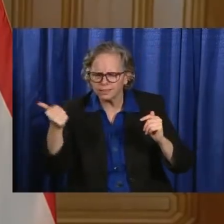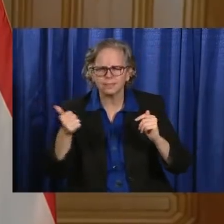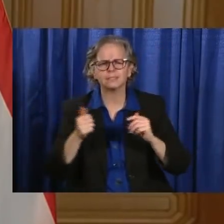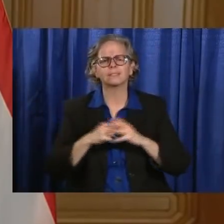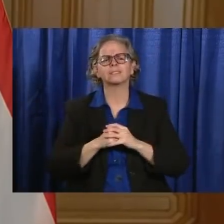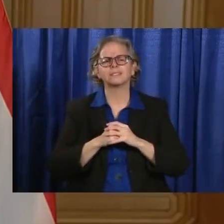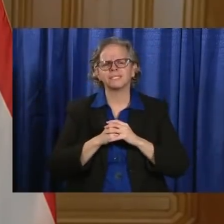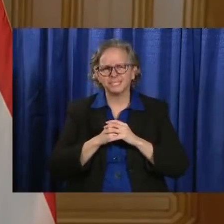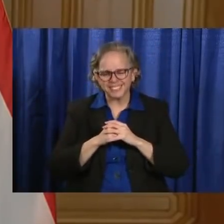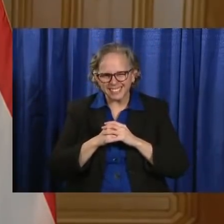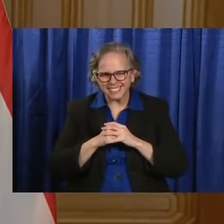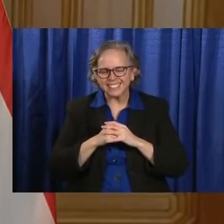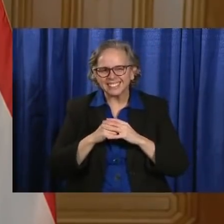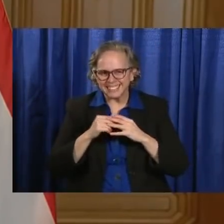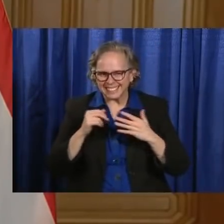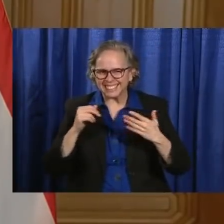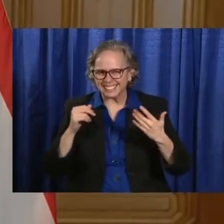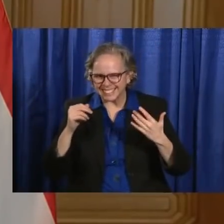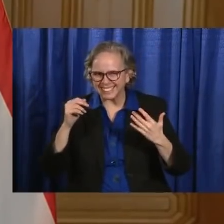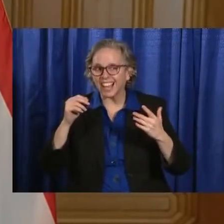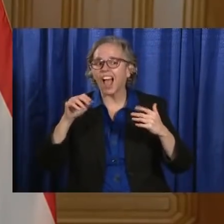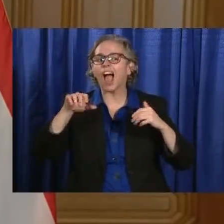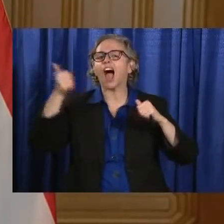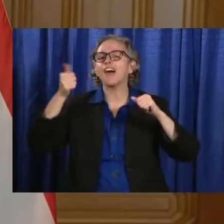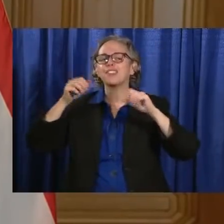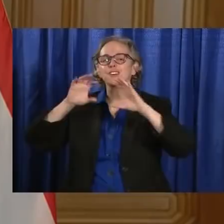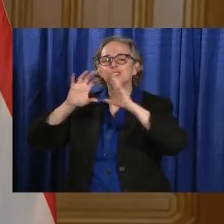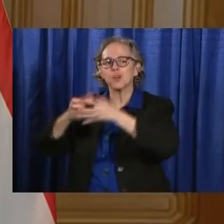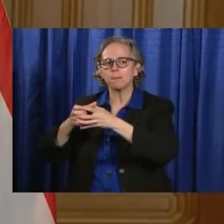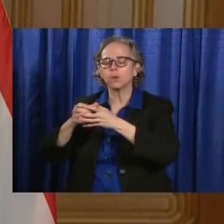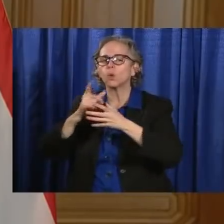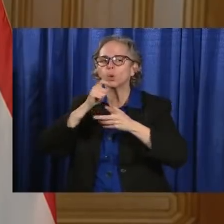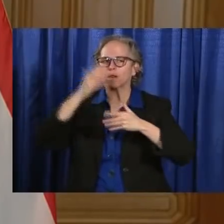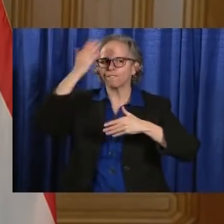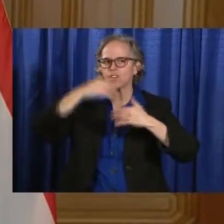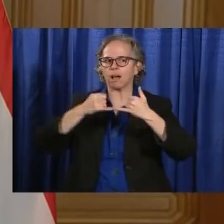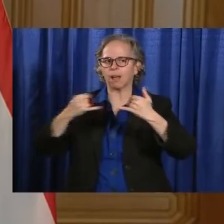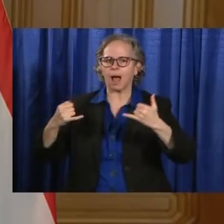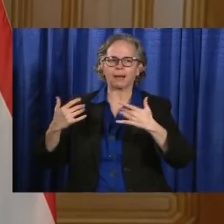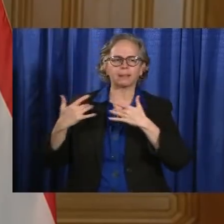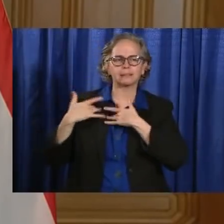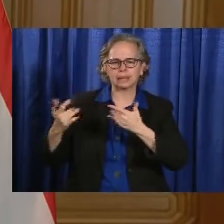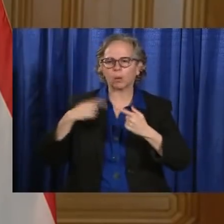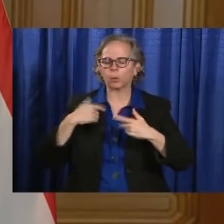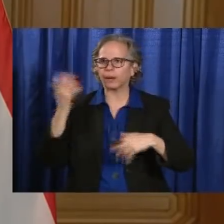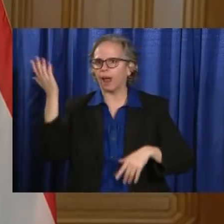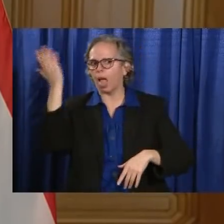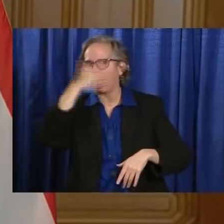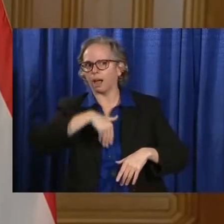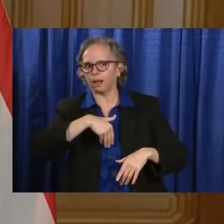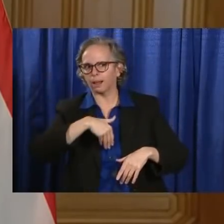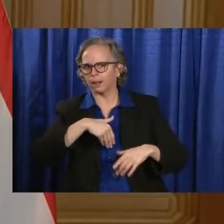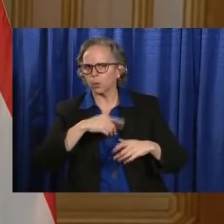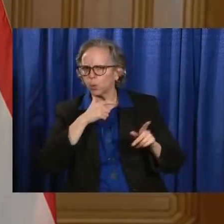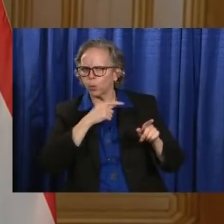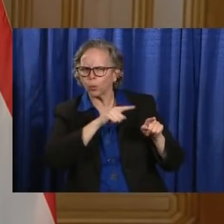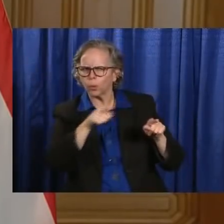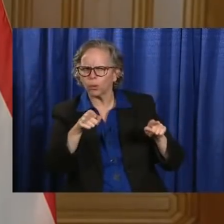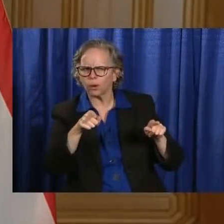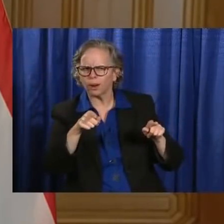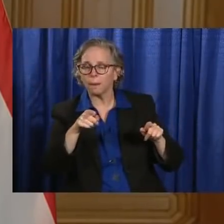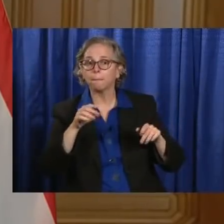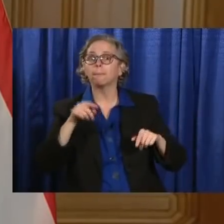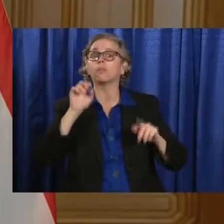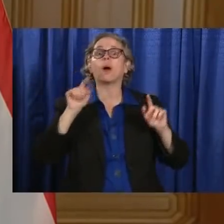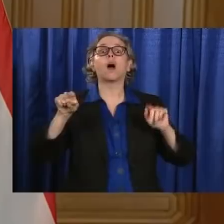to those who are on, other people who are on the front line that we don't talk about too much either. And these are the dedicated Ohioans who